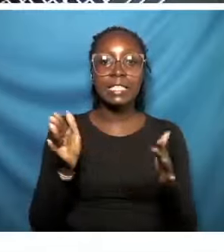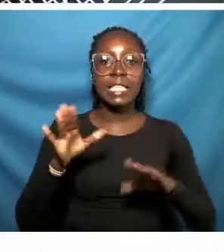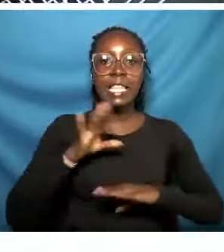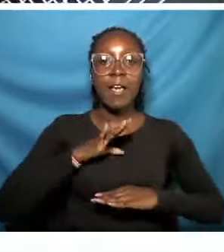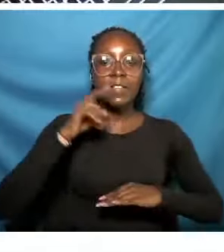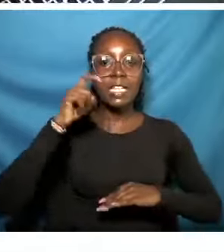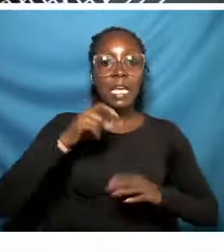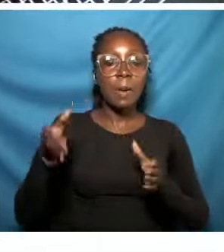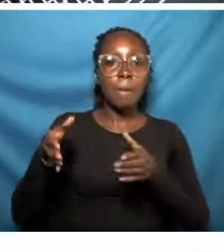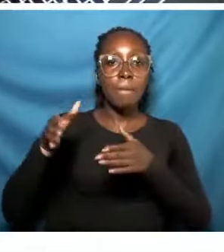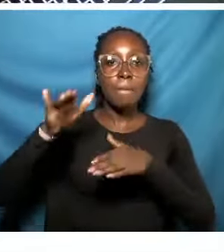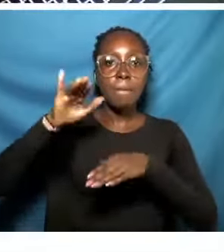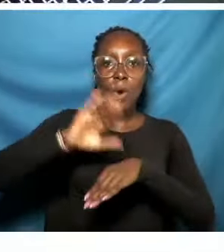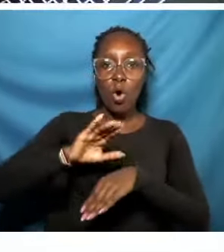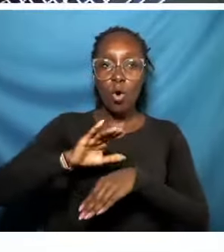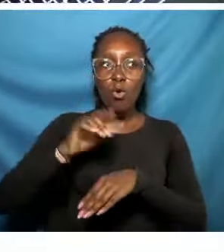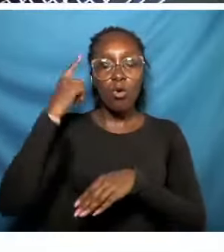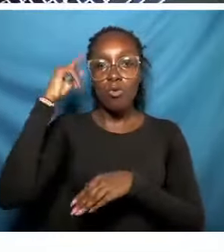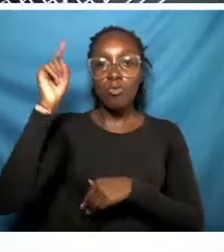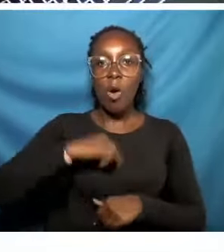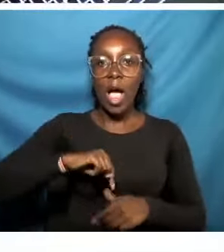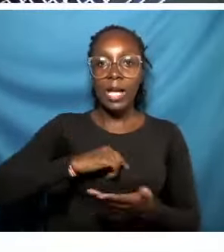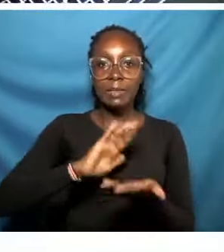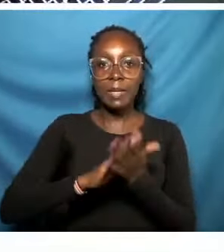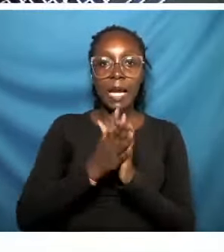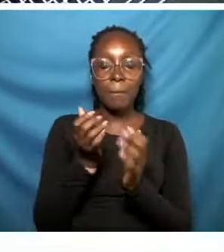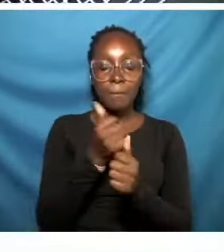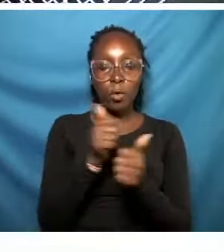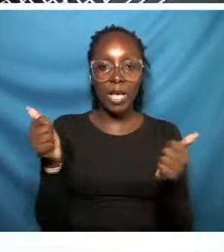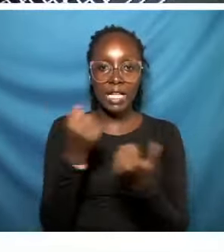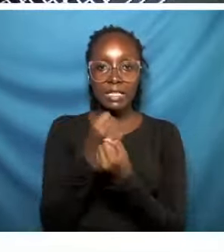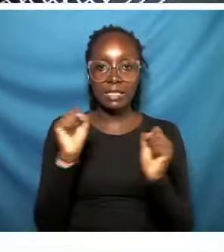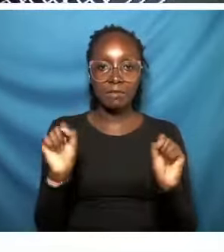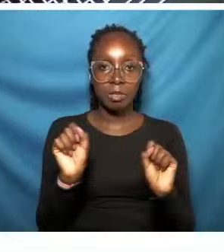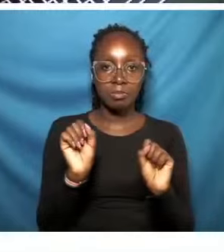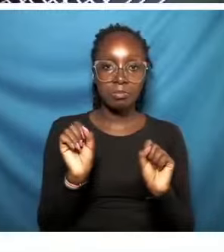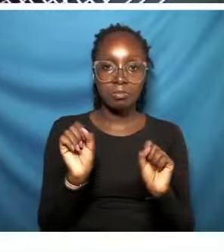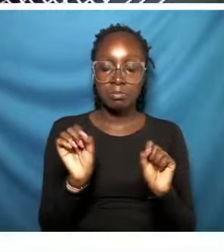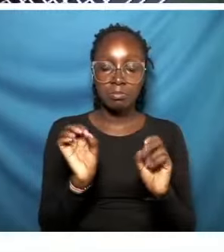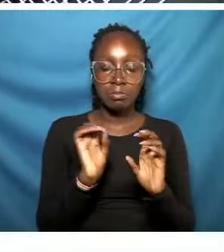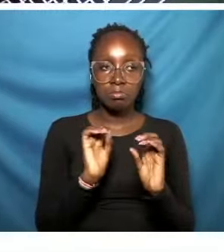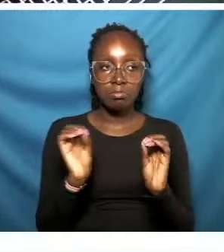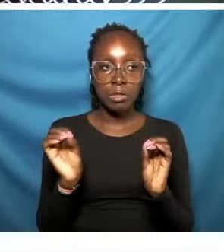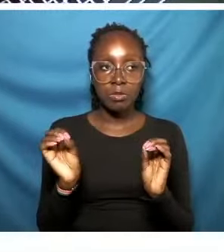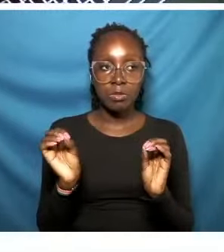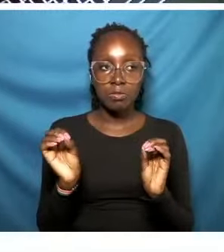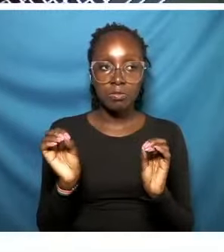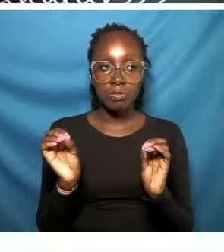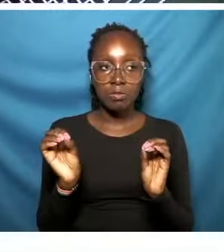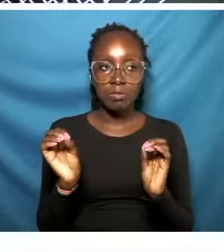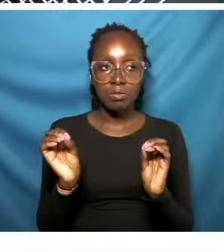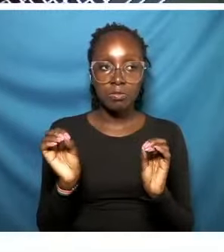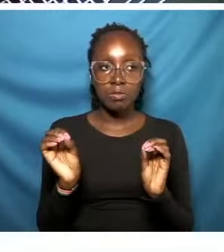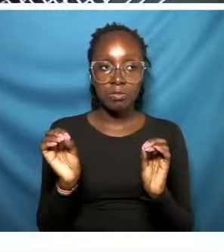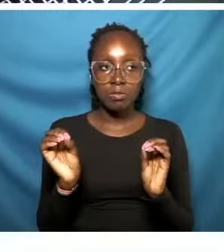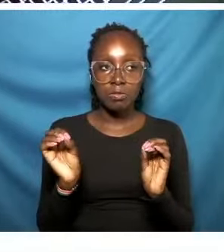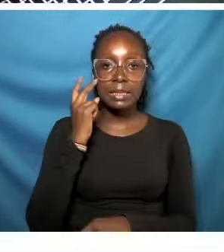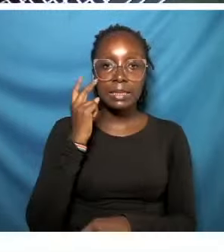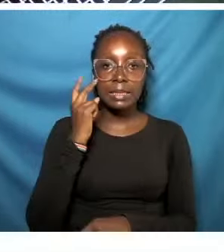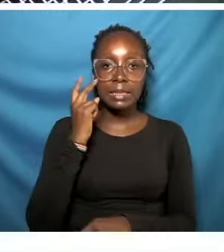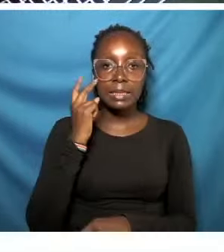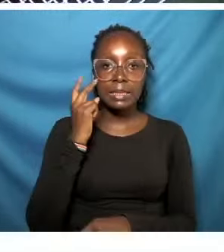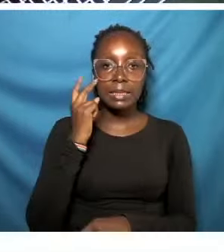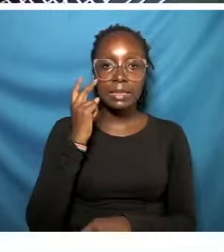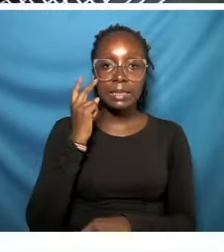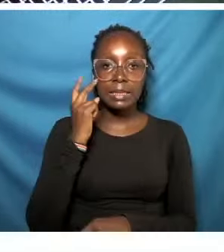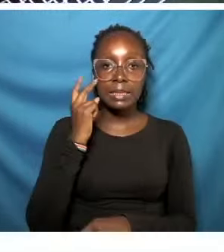us then to get properly saved. And then you see that being expounded